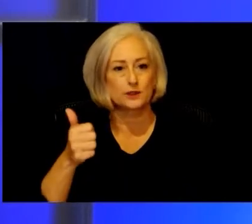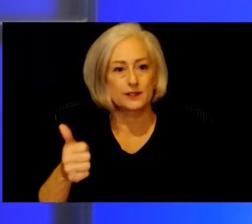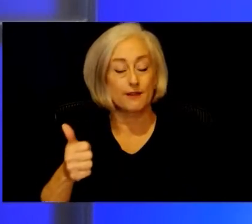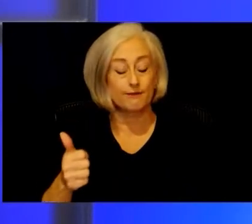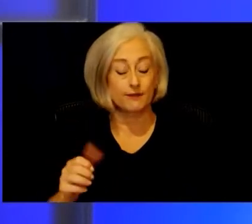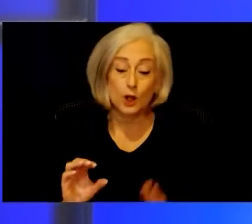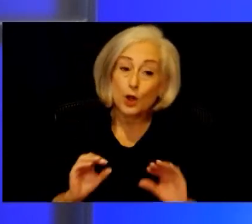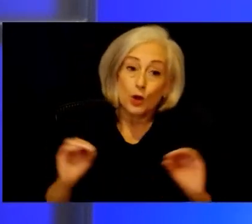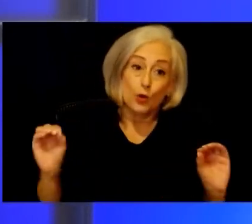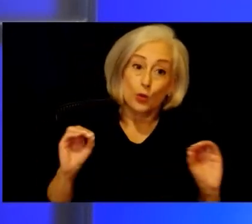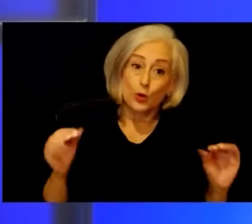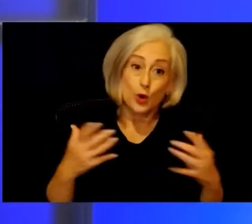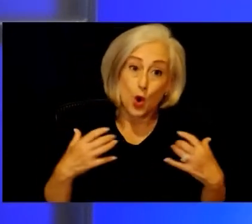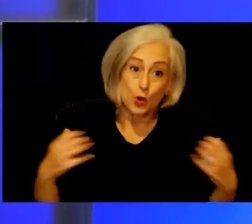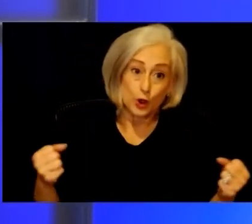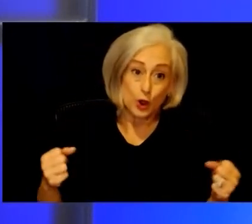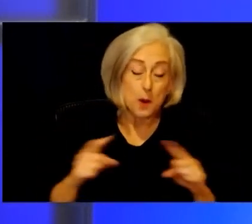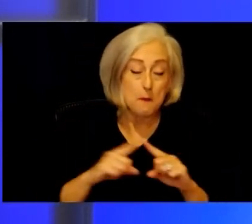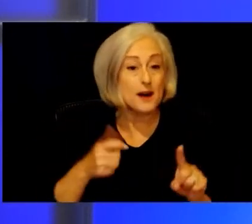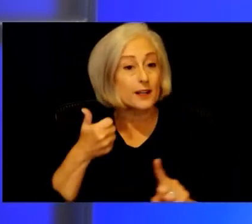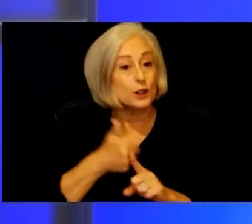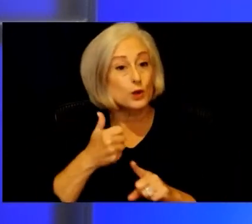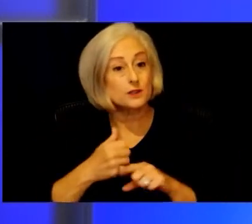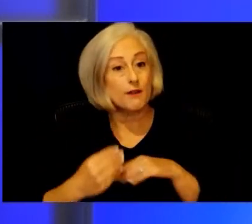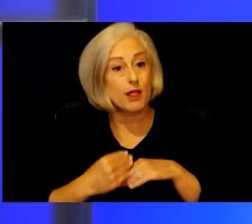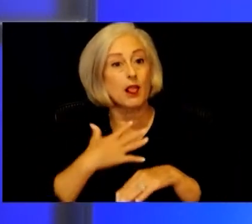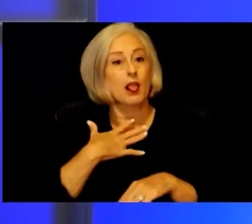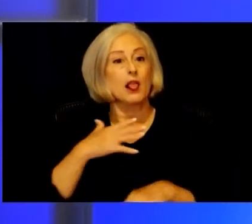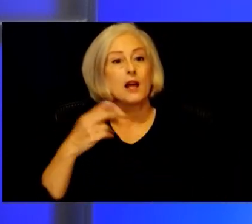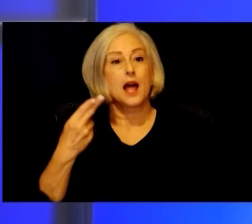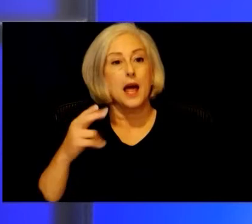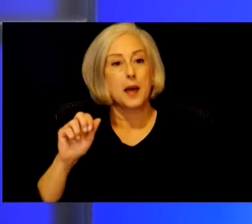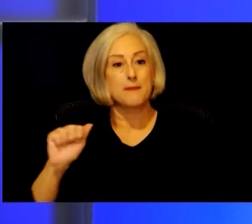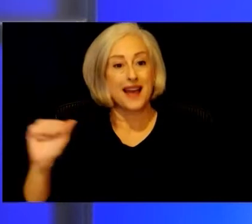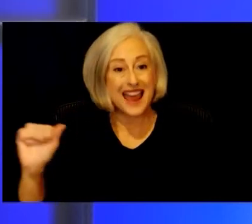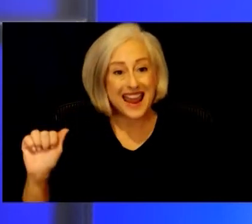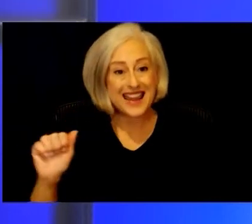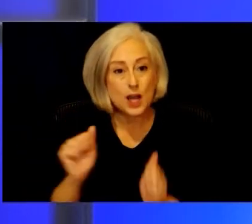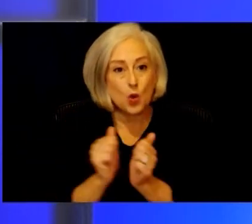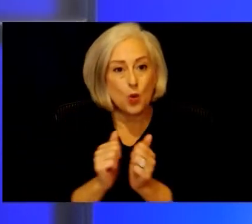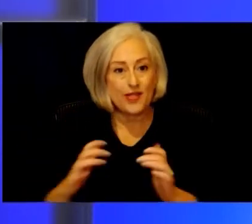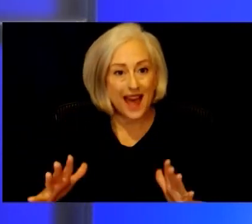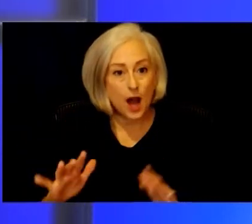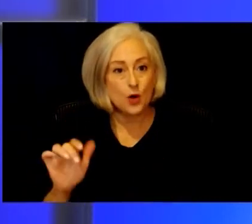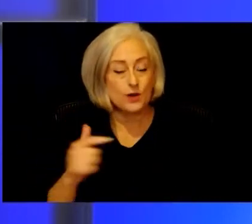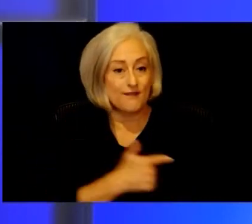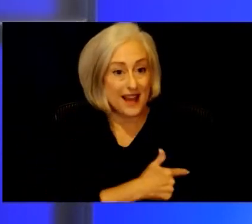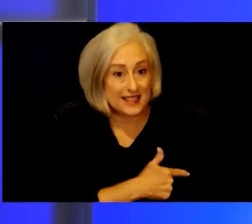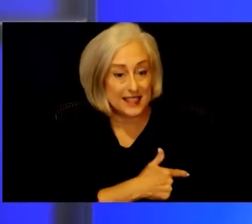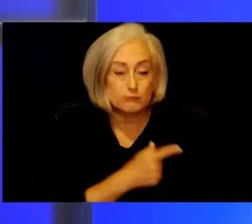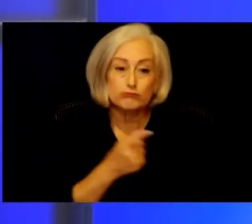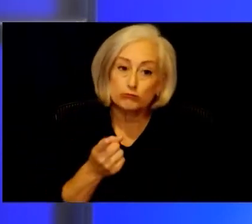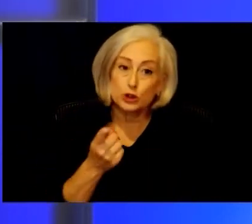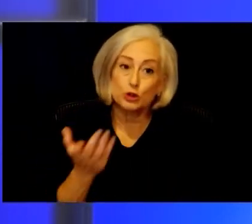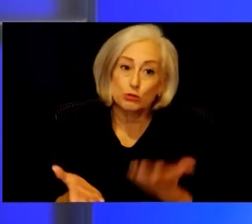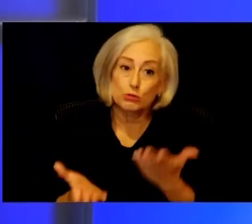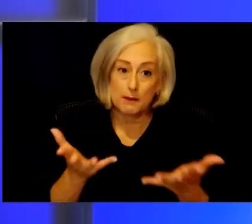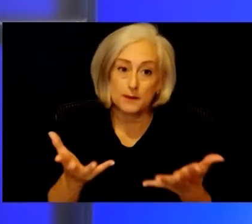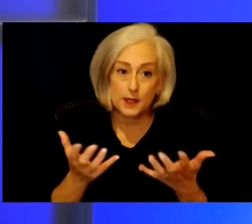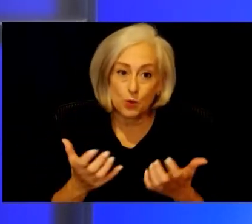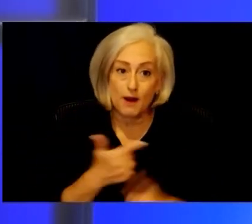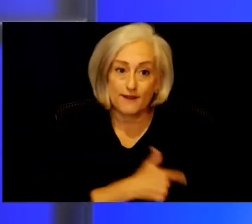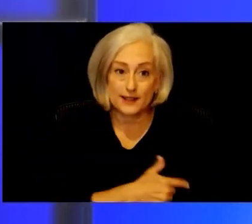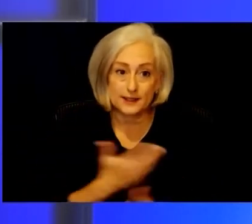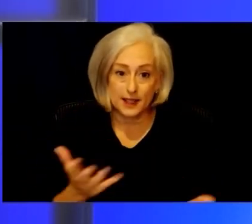were exposed to hepatitis A, and you have not been vaccinated, then you would want to get vaccinated. And if you